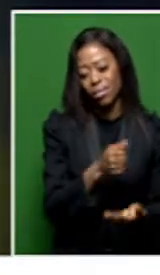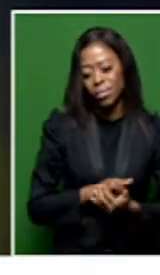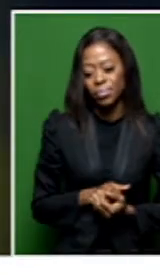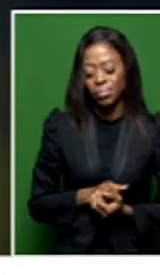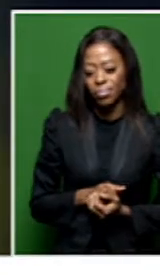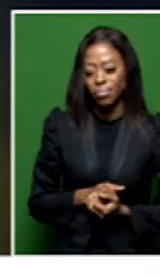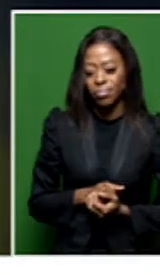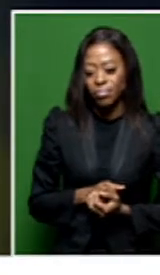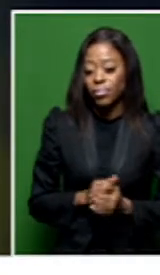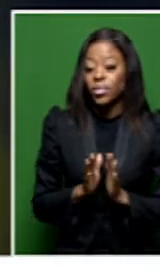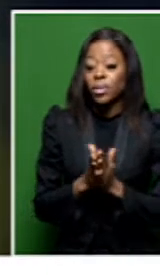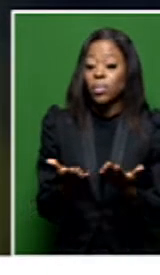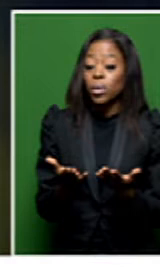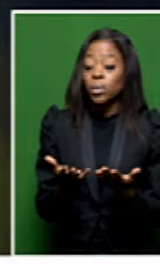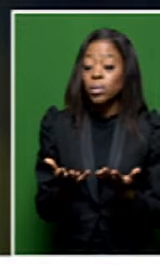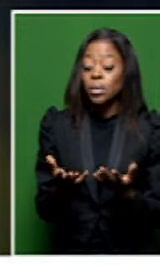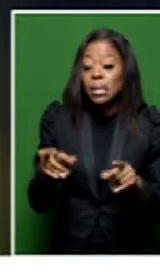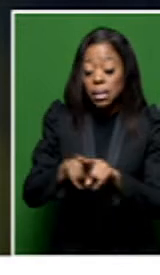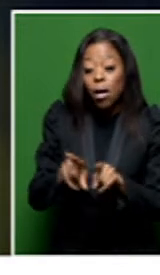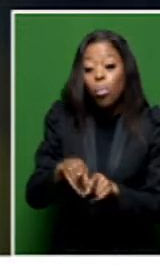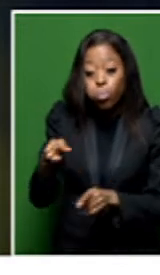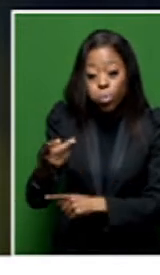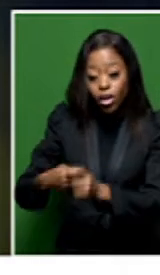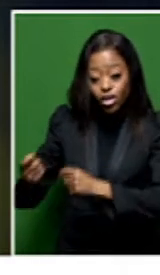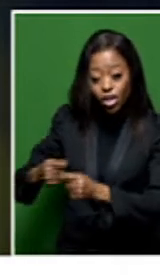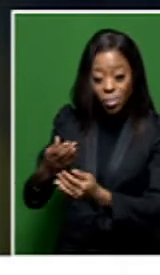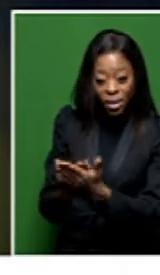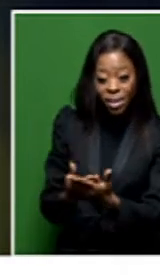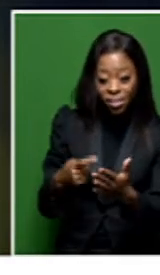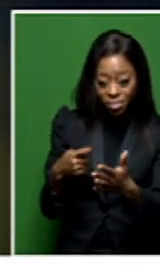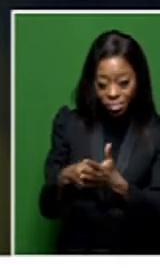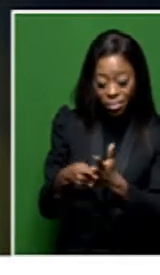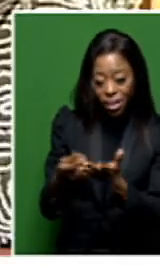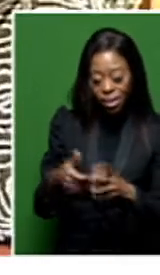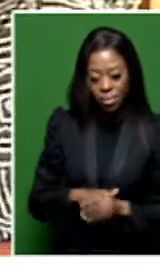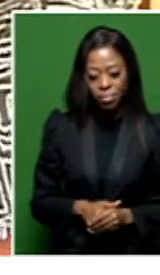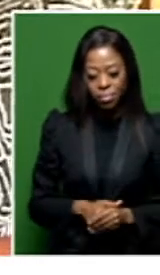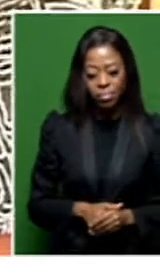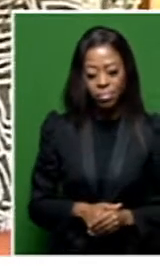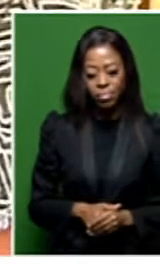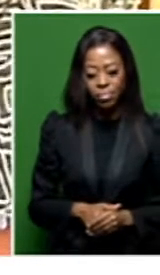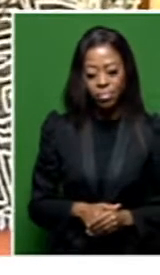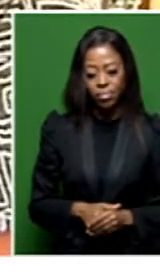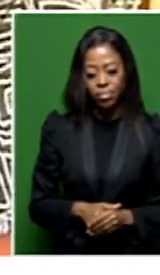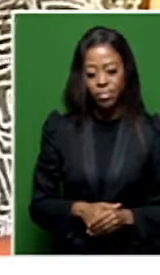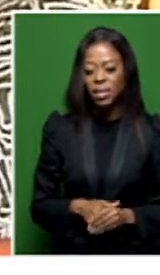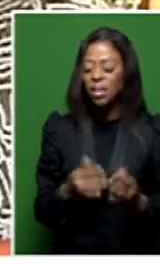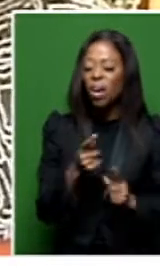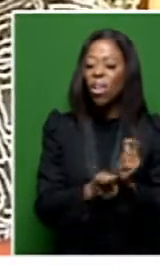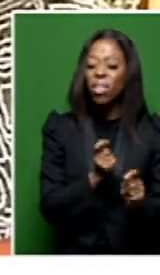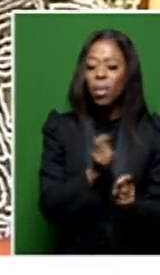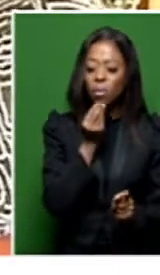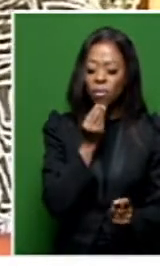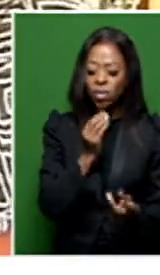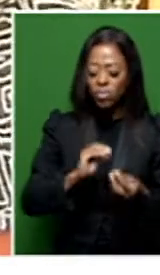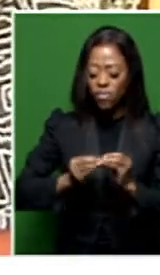part of the exclusive books seasons readings. Yes. So just talk to us about some of the recipes from the book that people